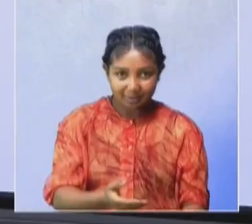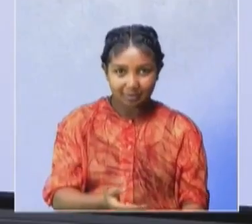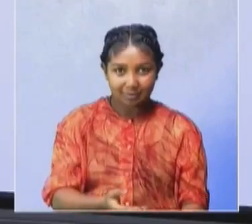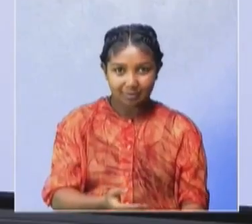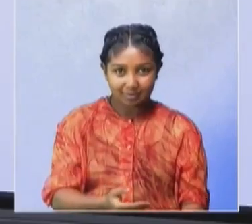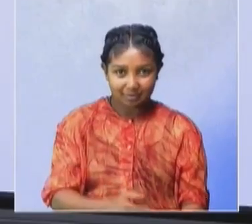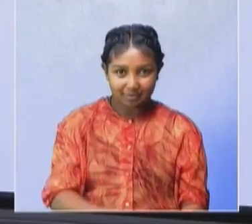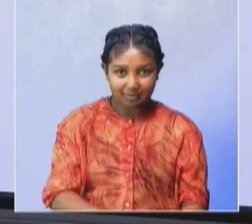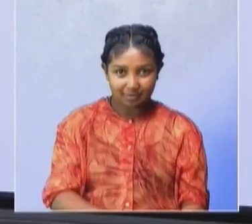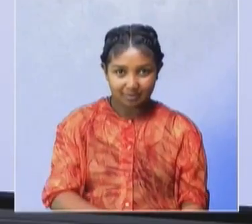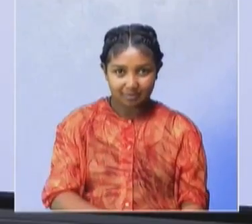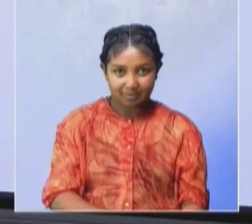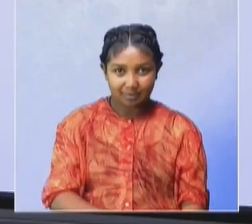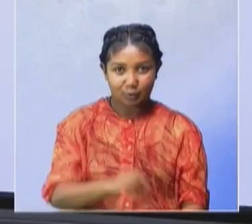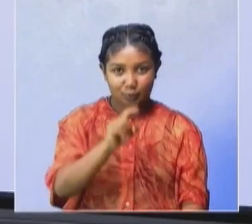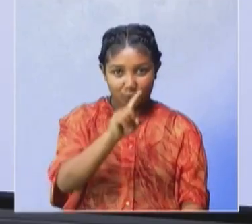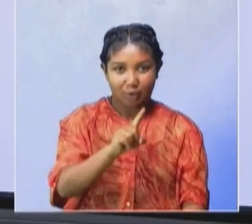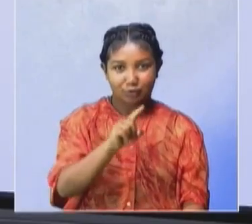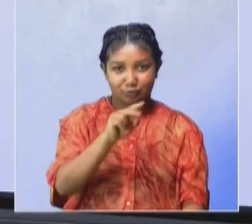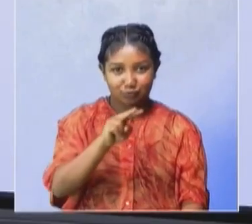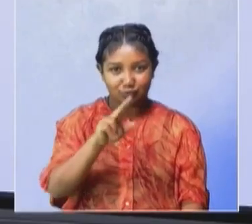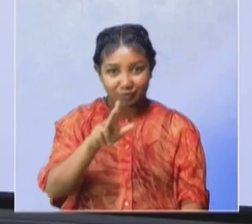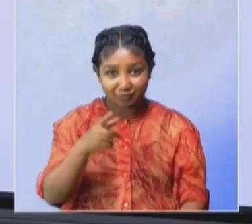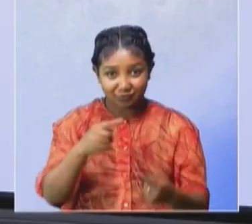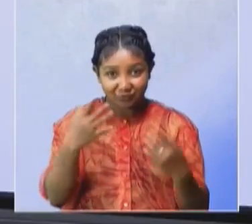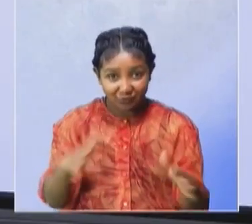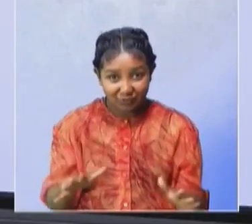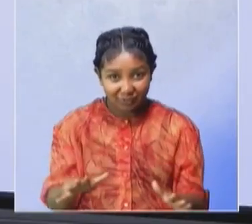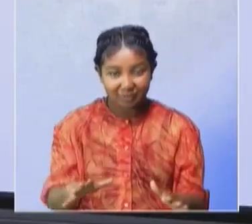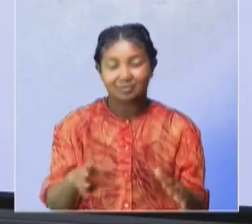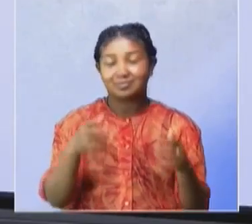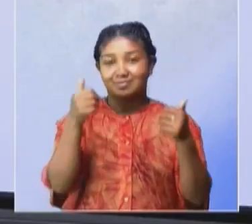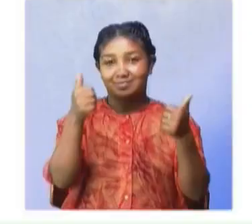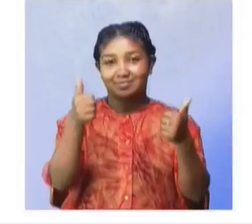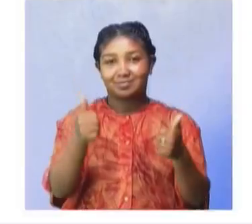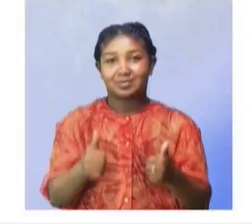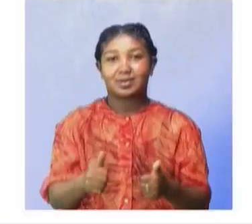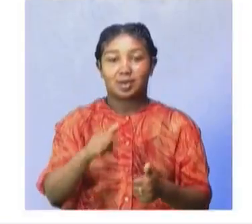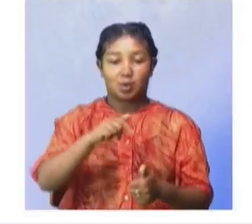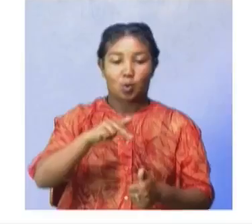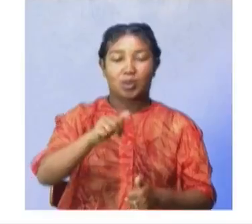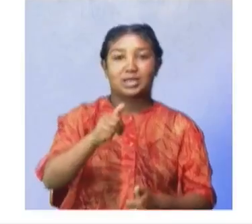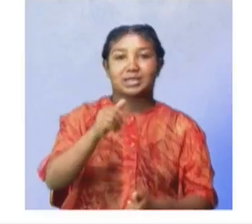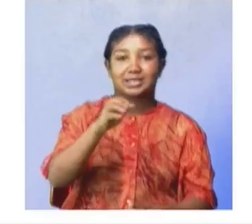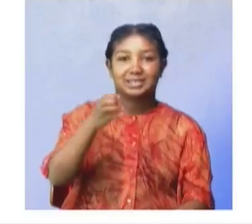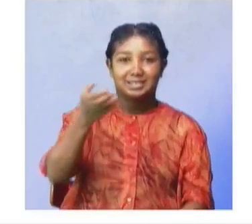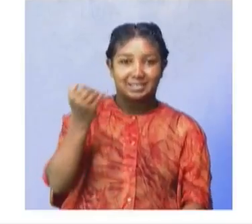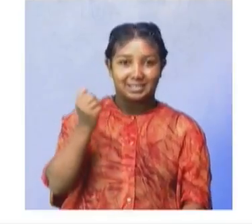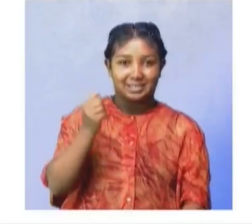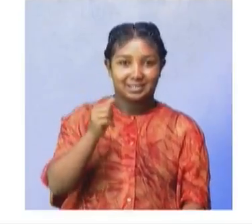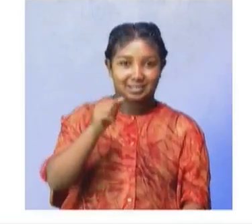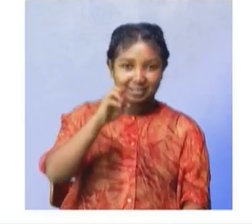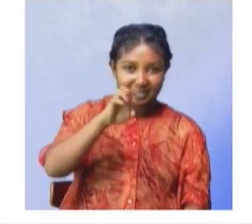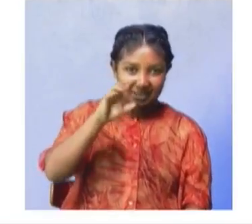1, 2, 3. Bravo, student. Walked.